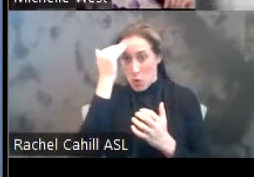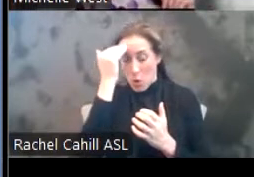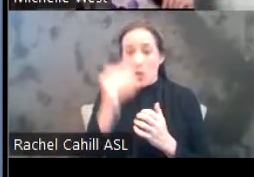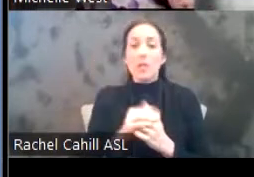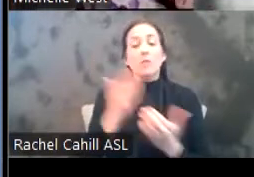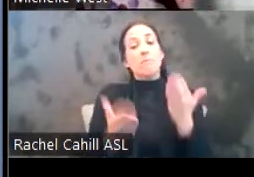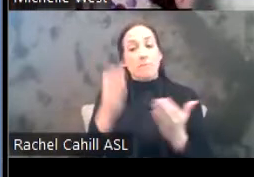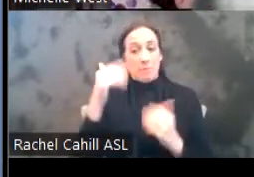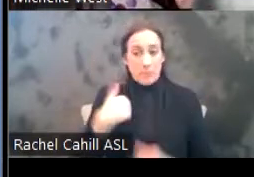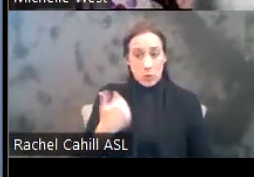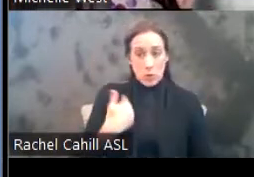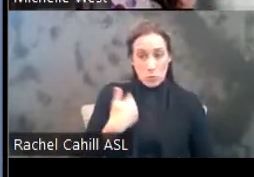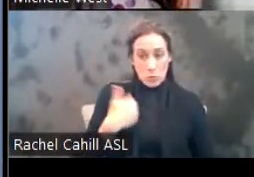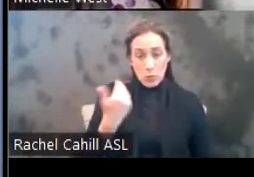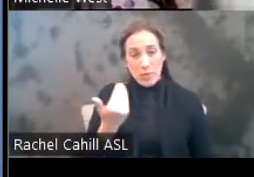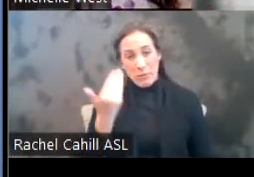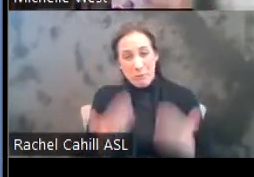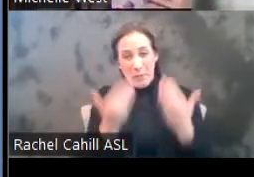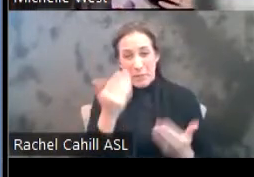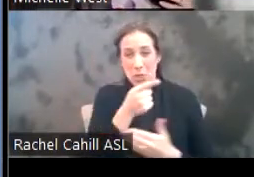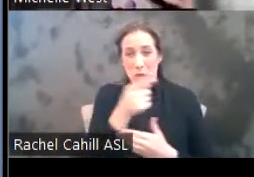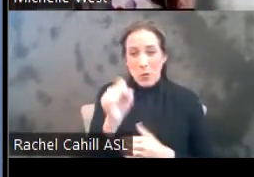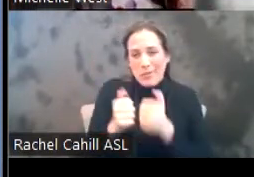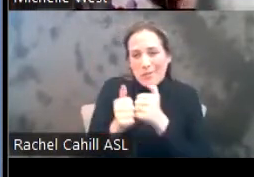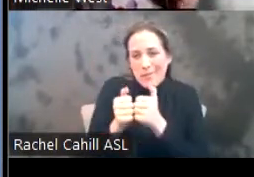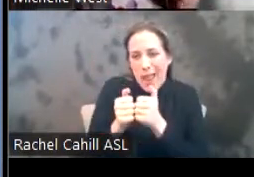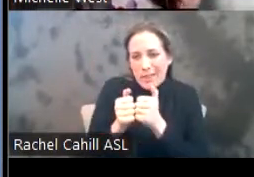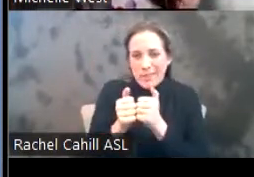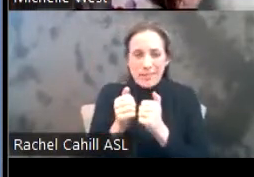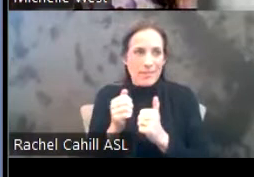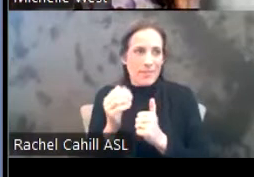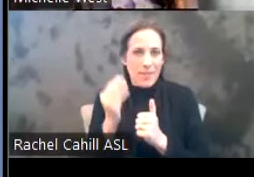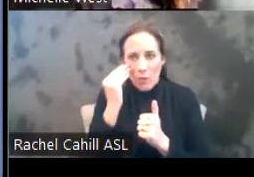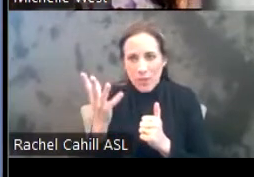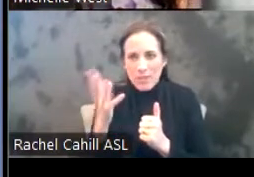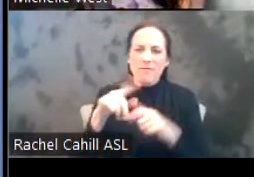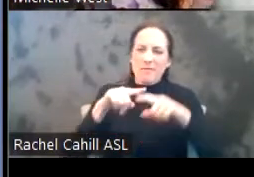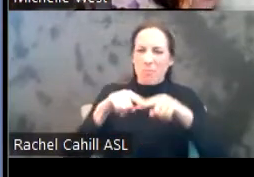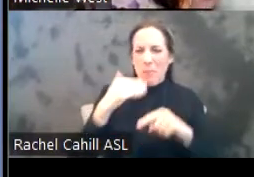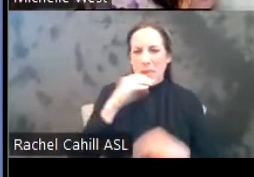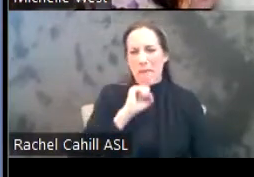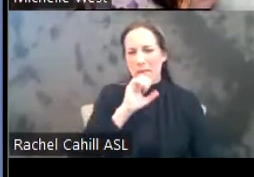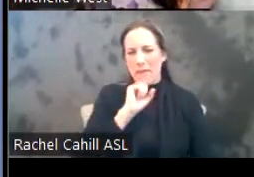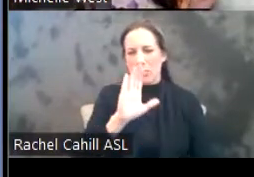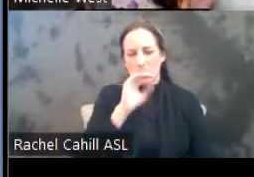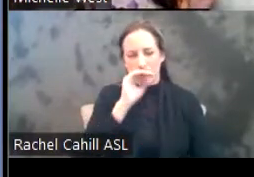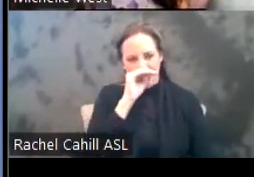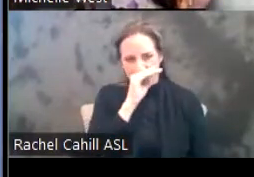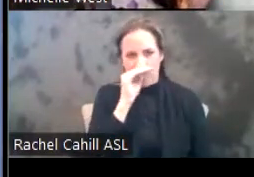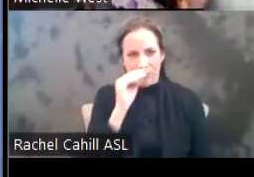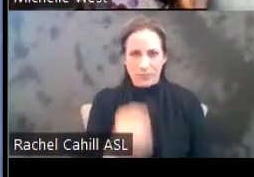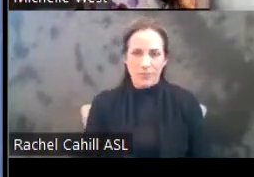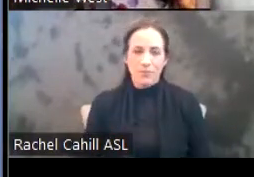be, you know, you could text them or something, depending on the age, you know,